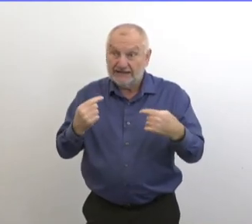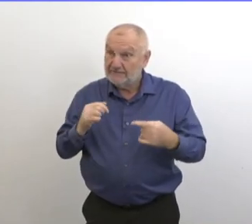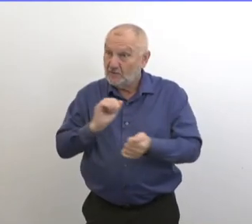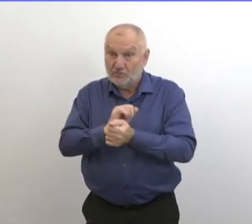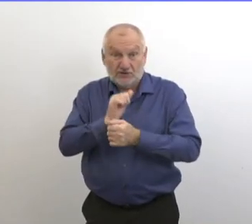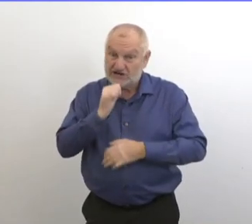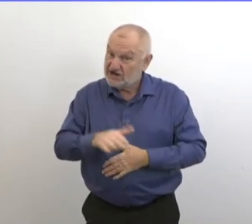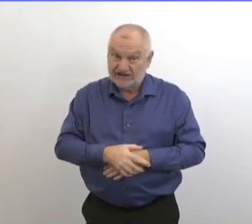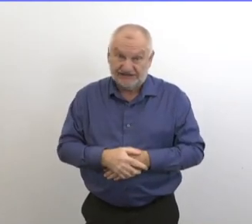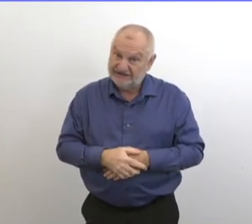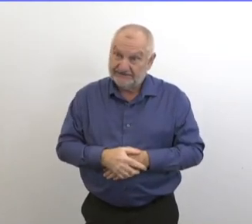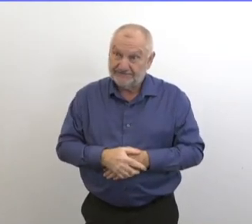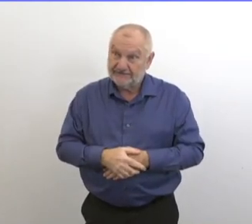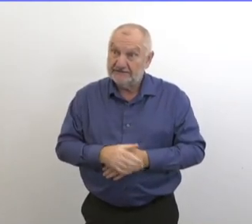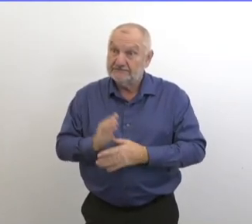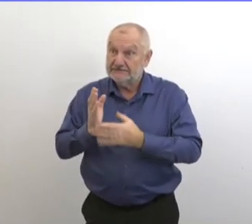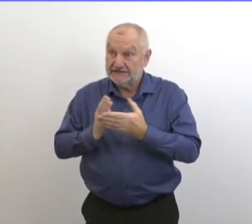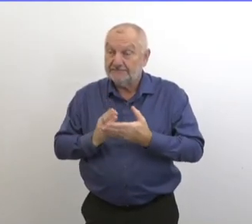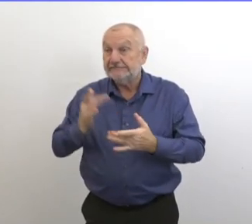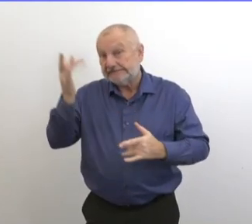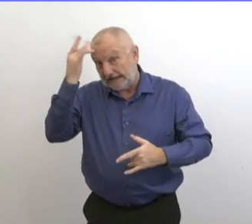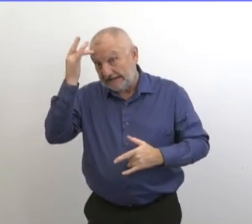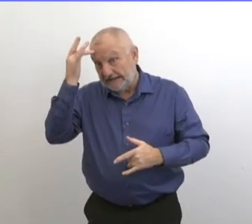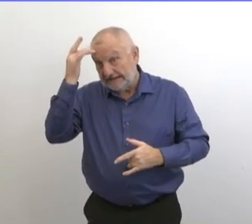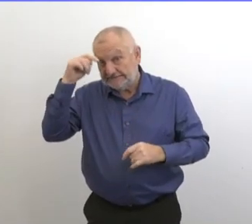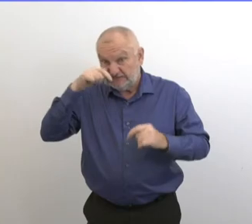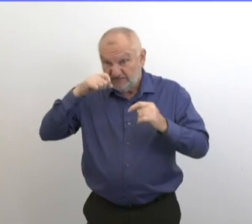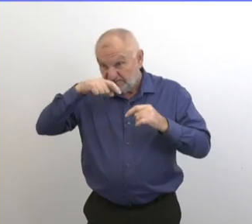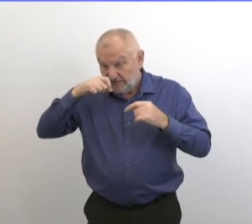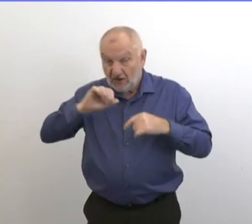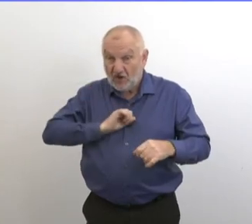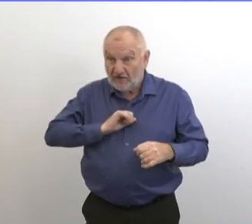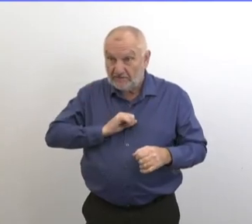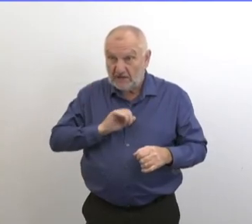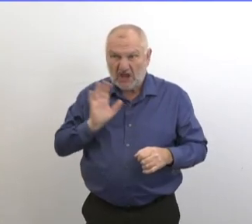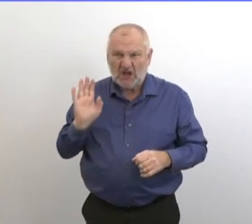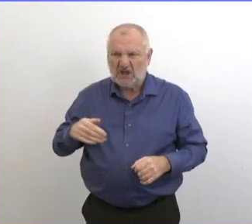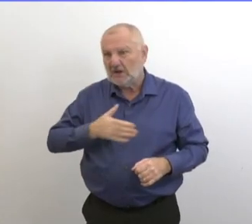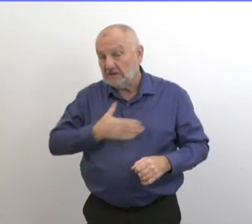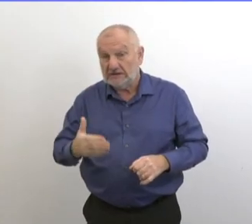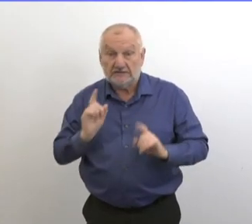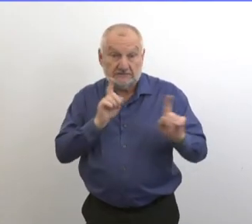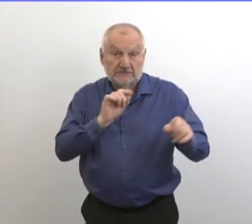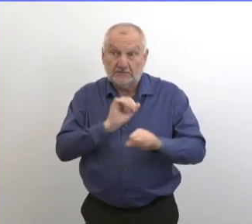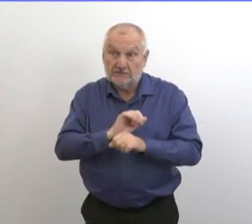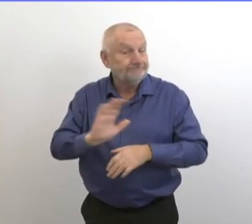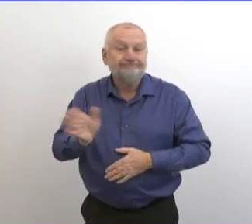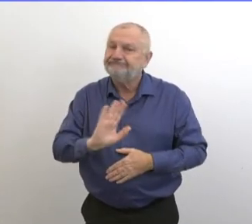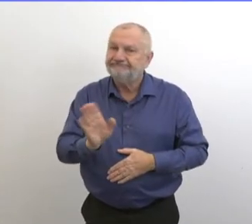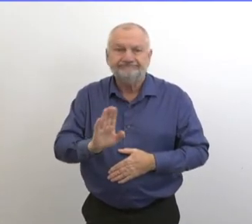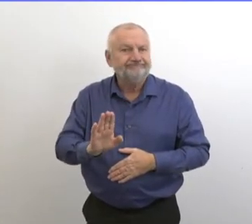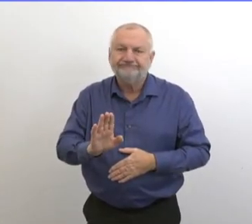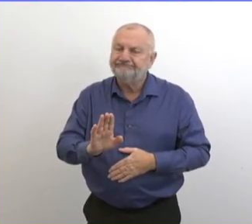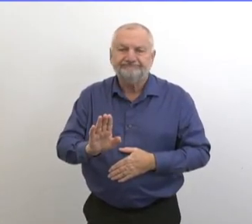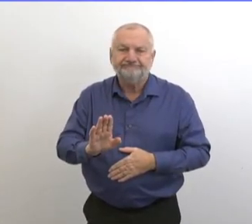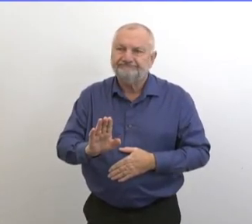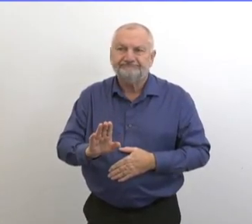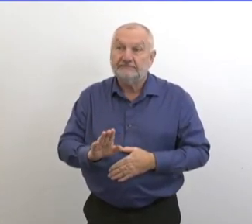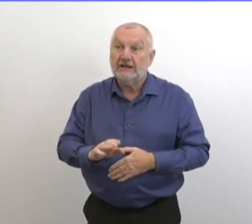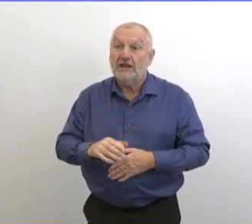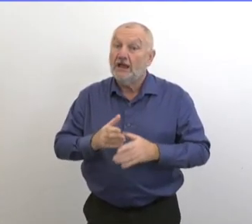working in some of these areas. And we want to ensure that they follow the public health advice, right? But this